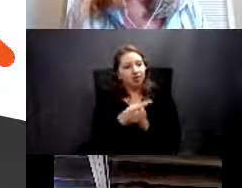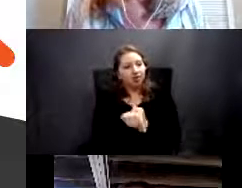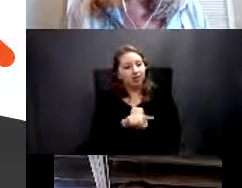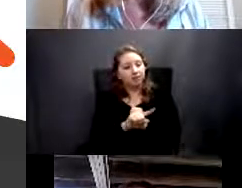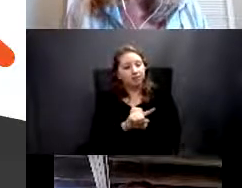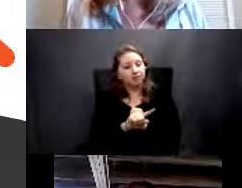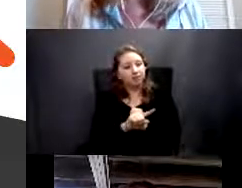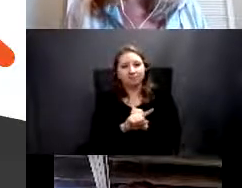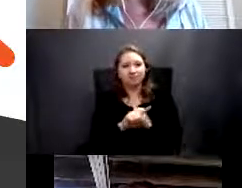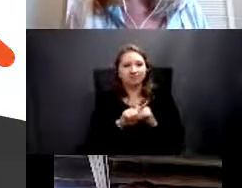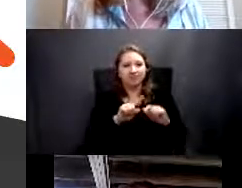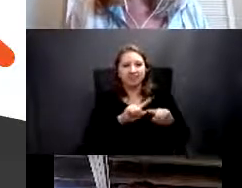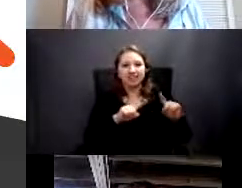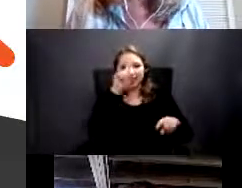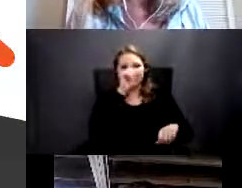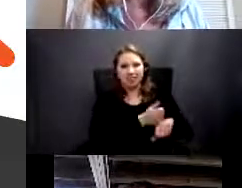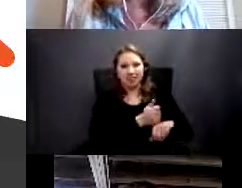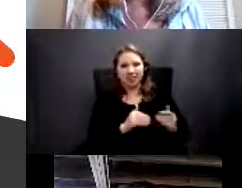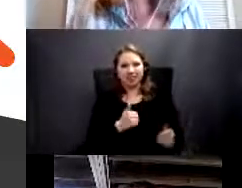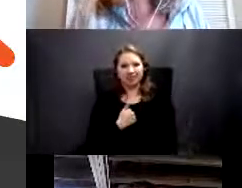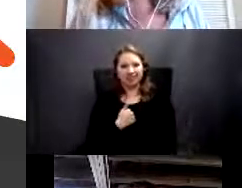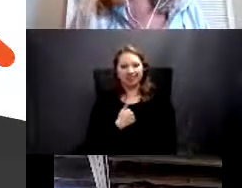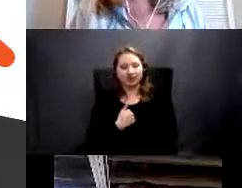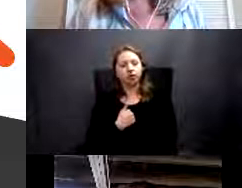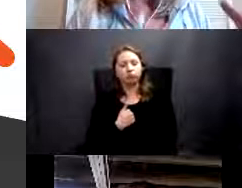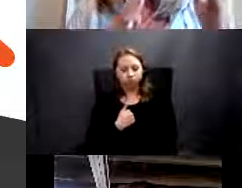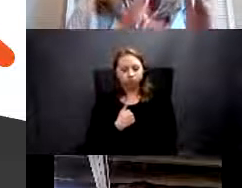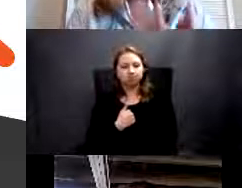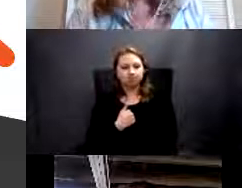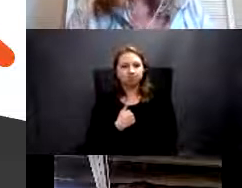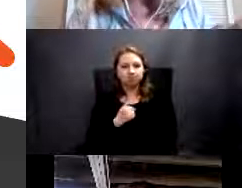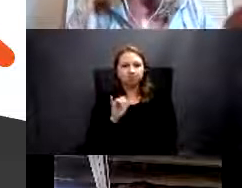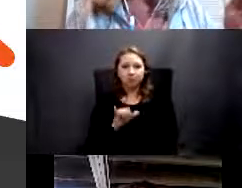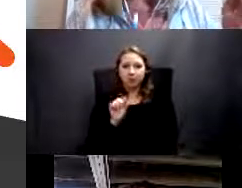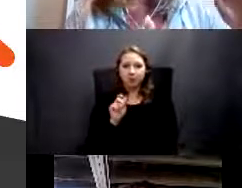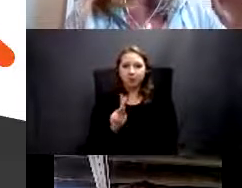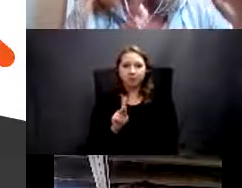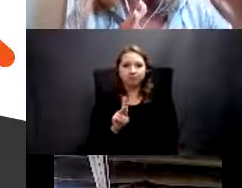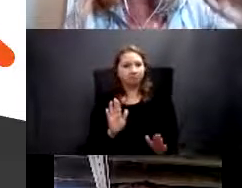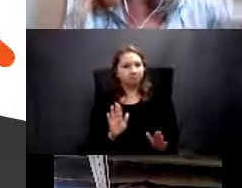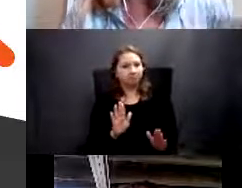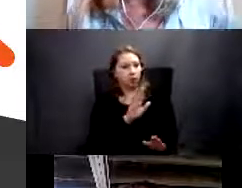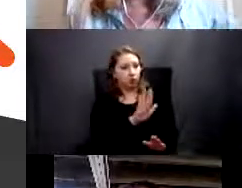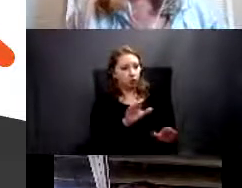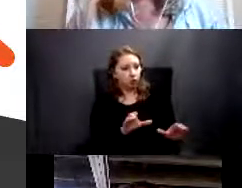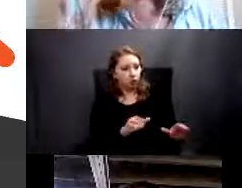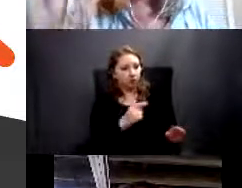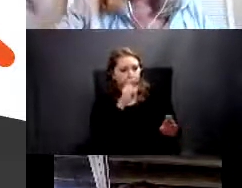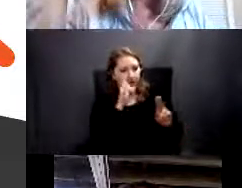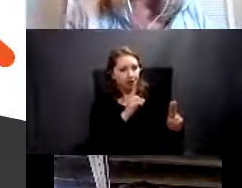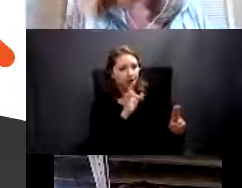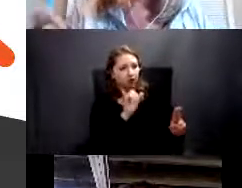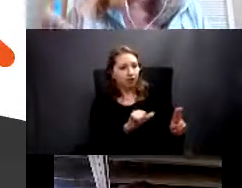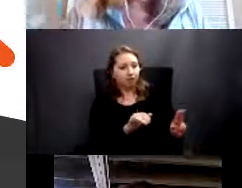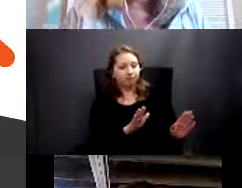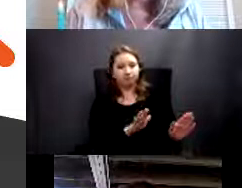very different minded than I am. And it's okay to say, I honor what you're doing and step aside. I've got